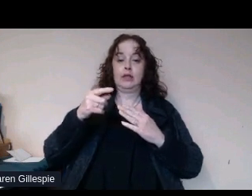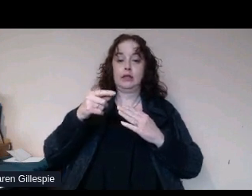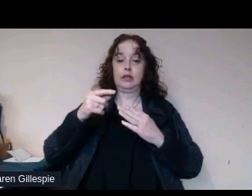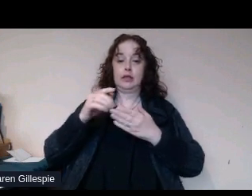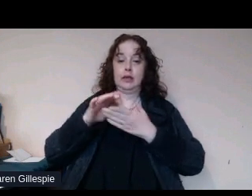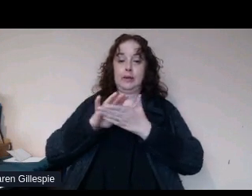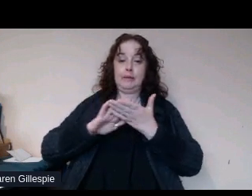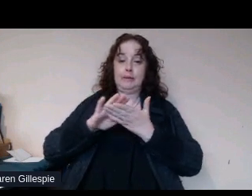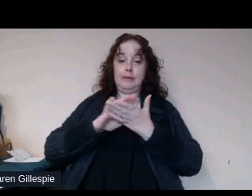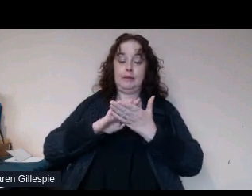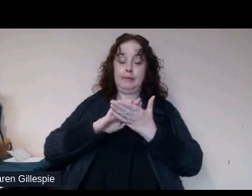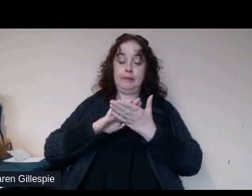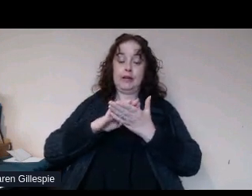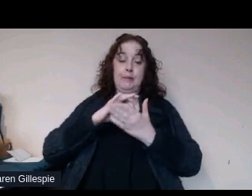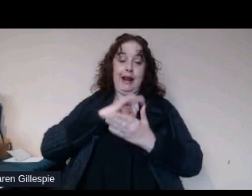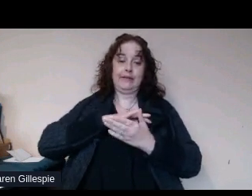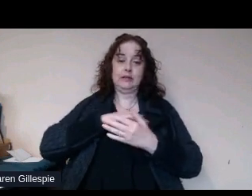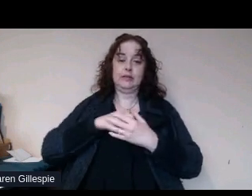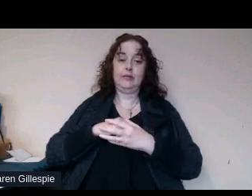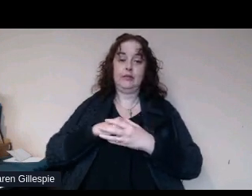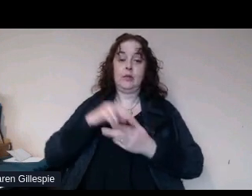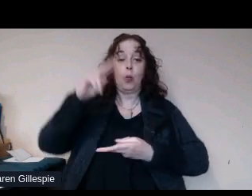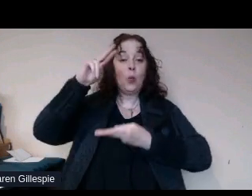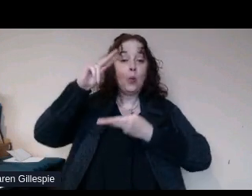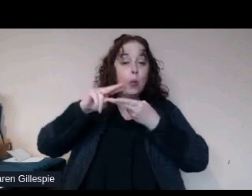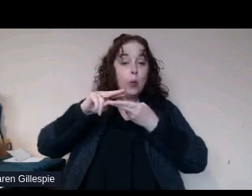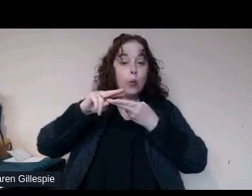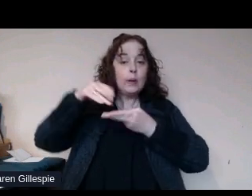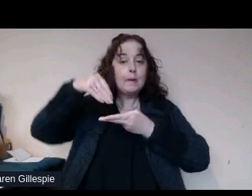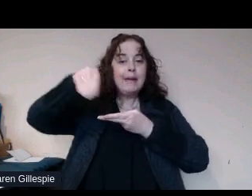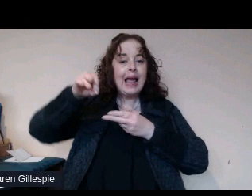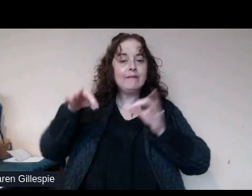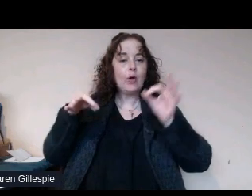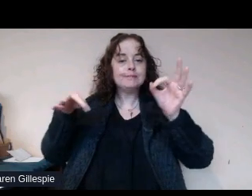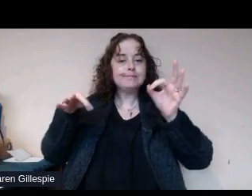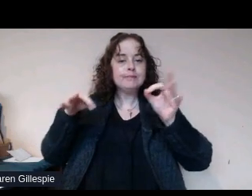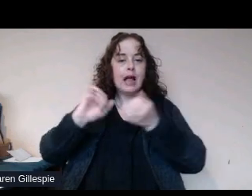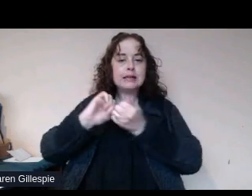really, really valuable. And then discounts for the certification exams.